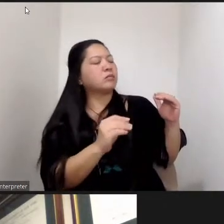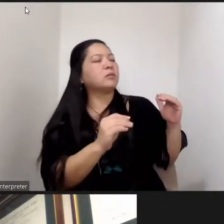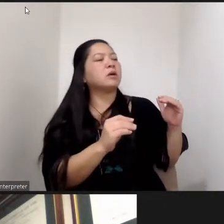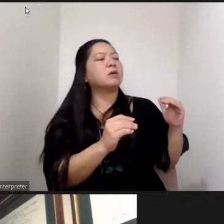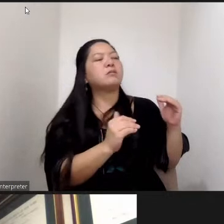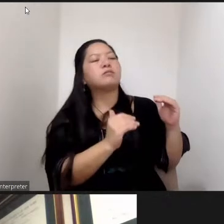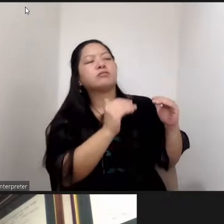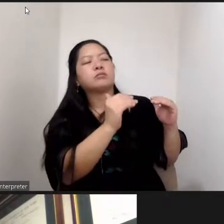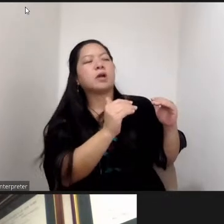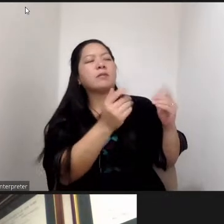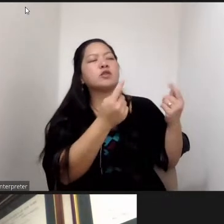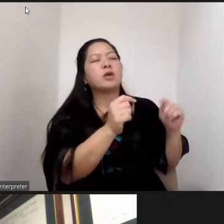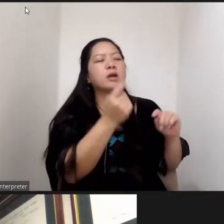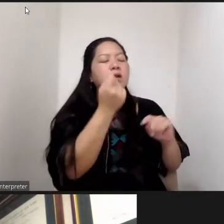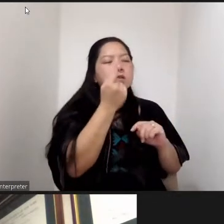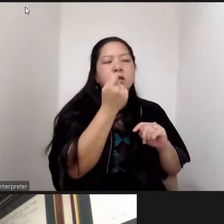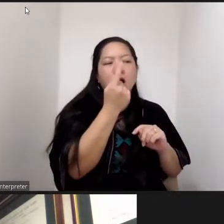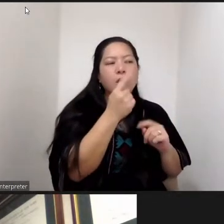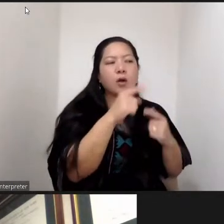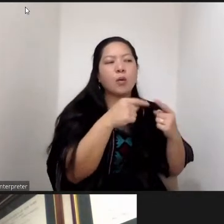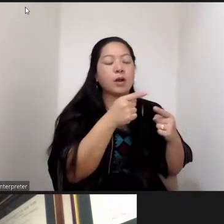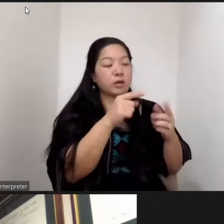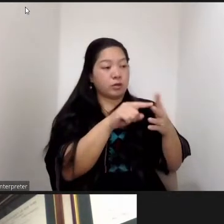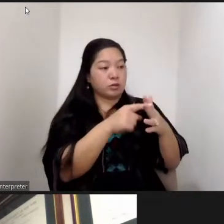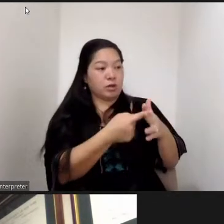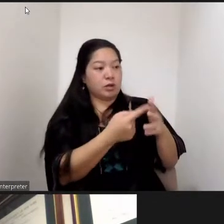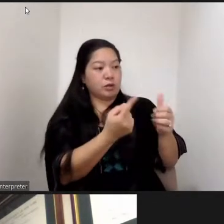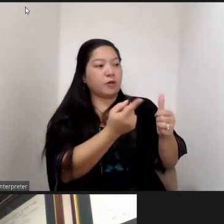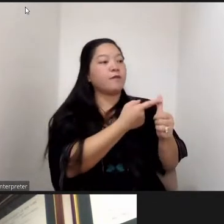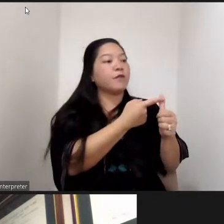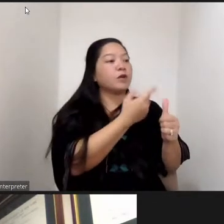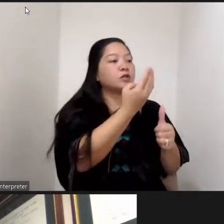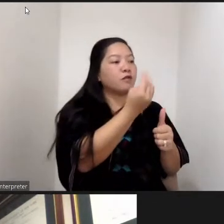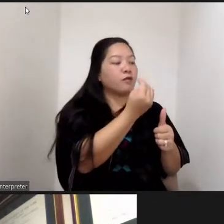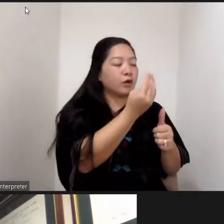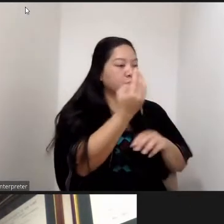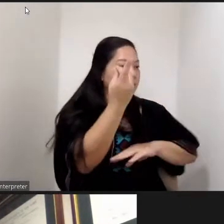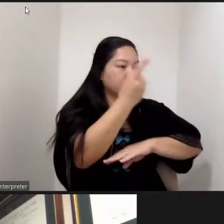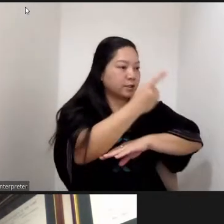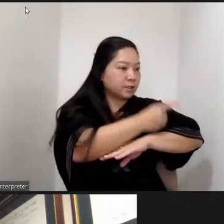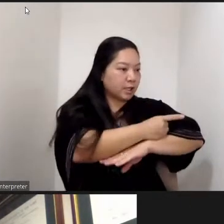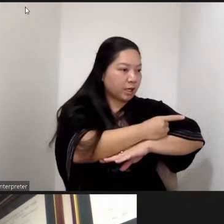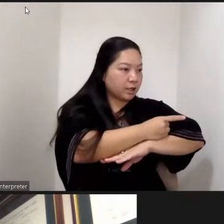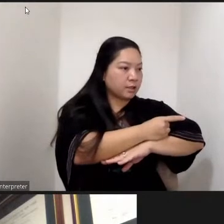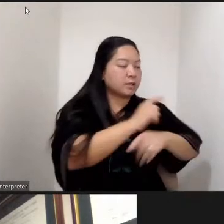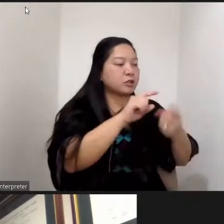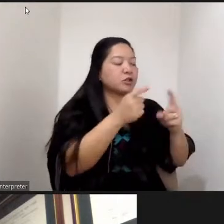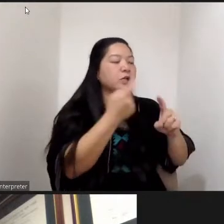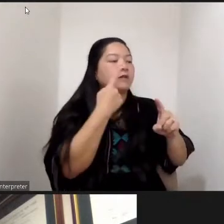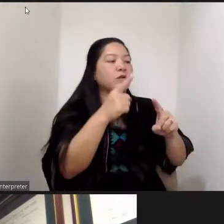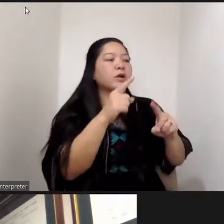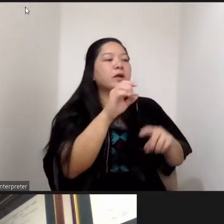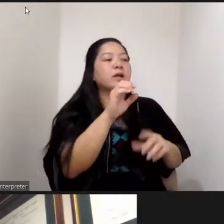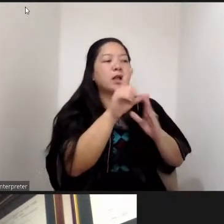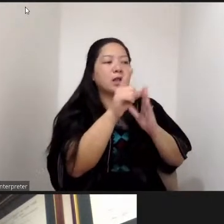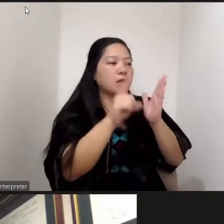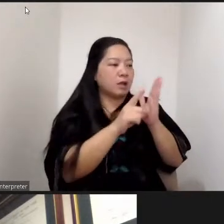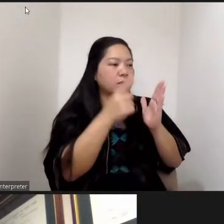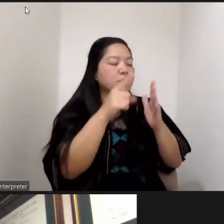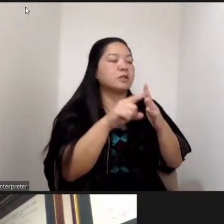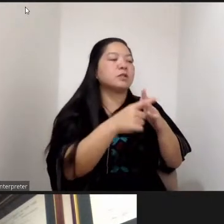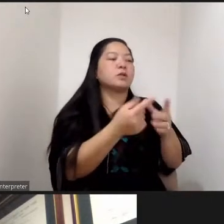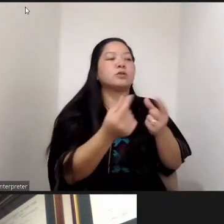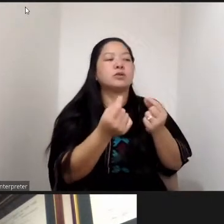to understand when you start the first 14-day trigger in the executive order to start to do away with